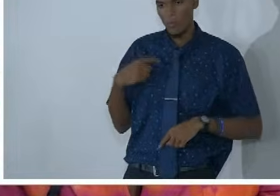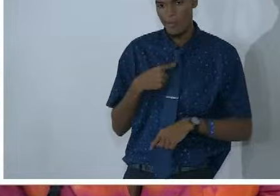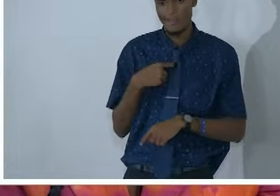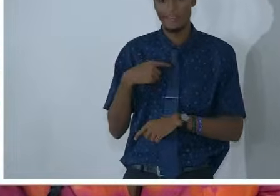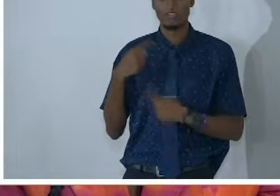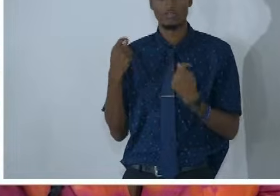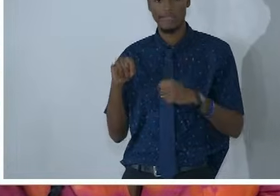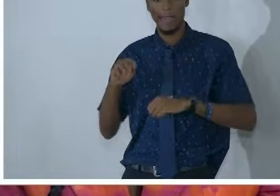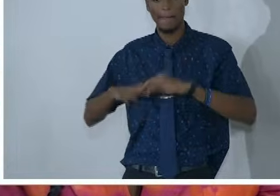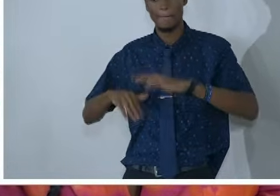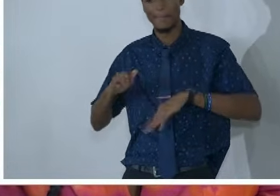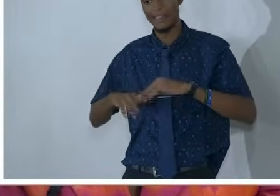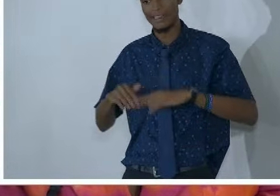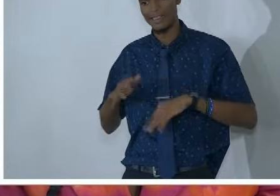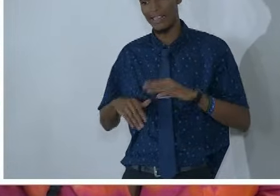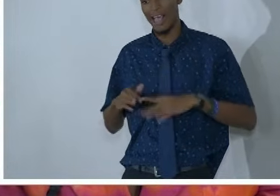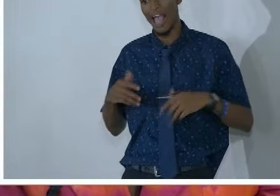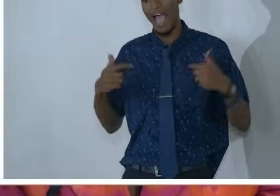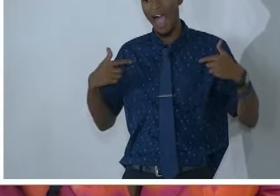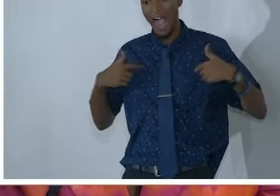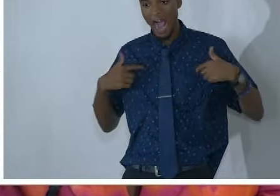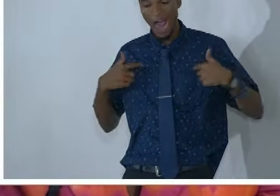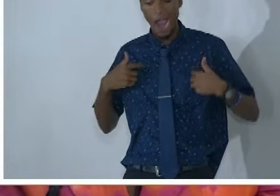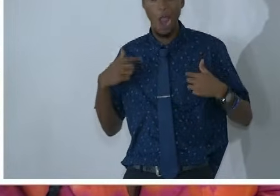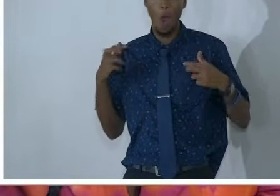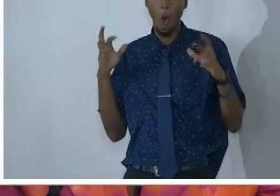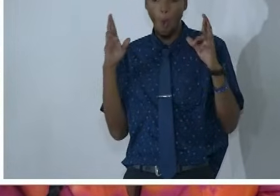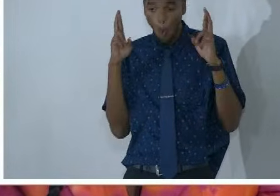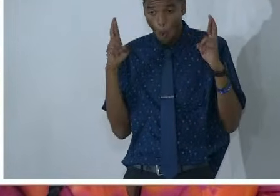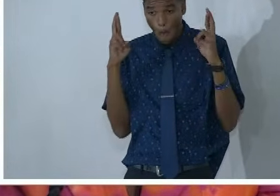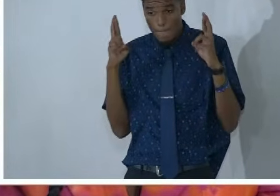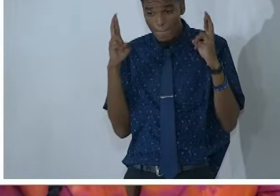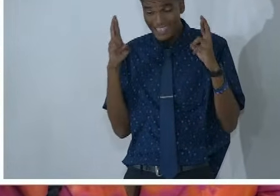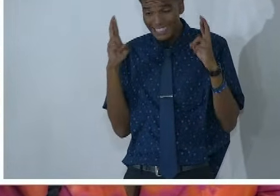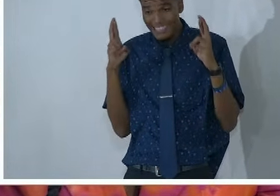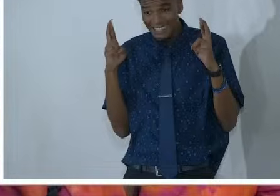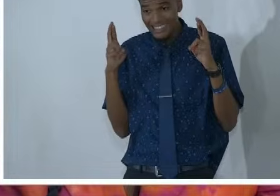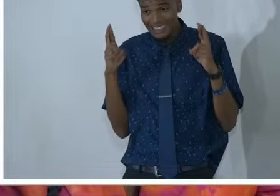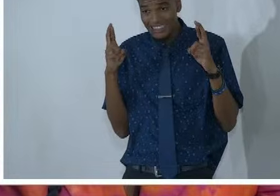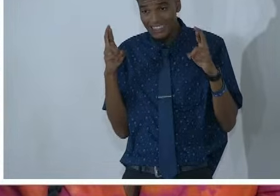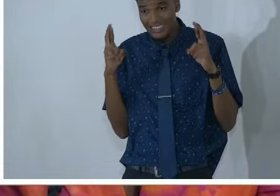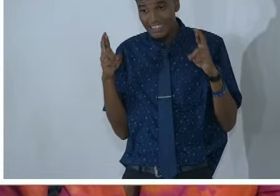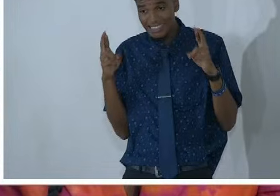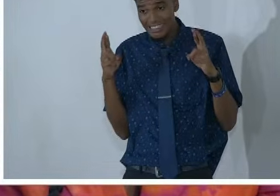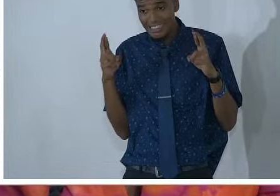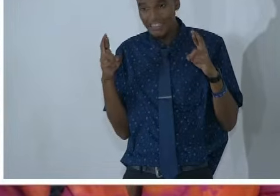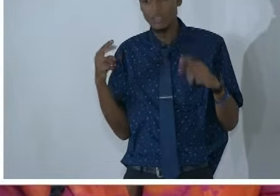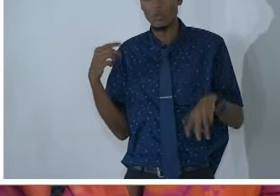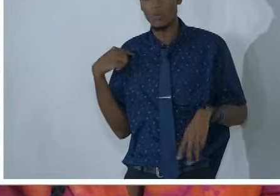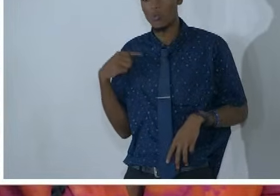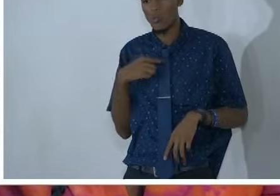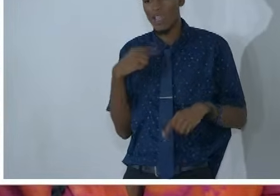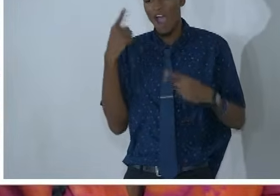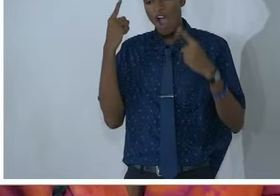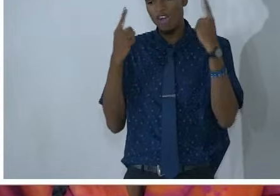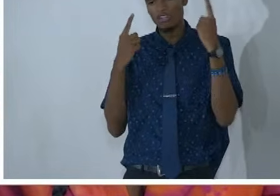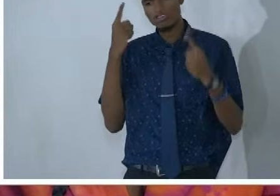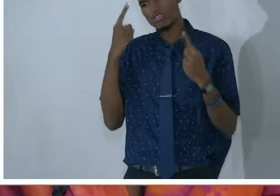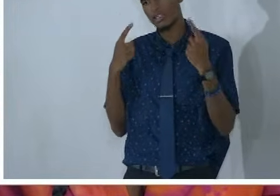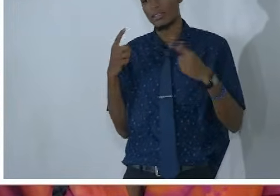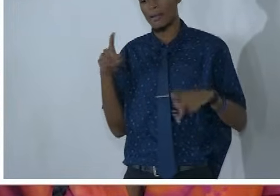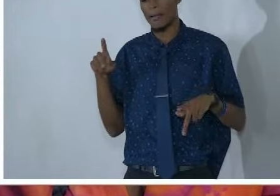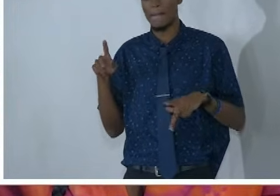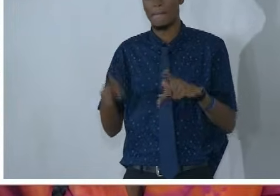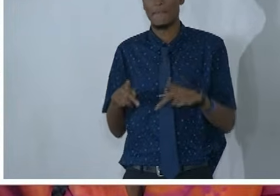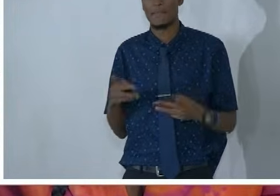building. I was hoping that we were conscious that there are individuals right